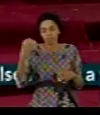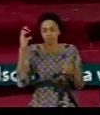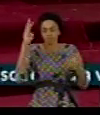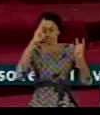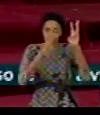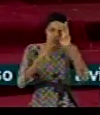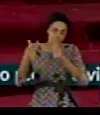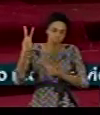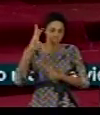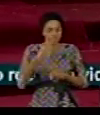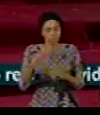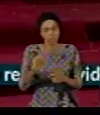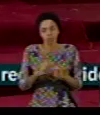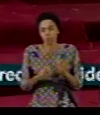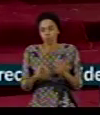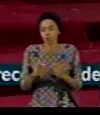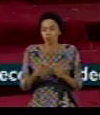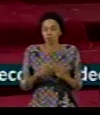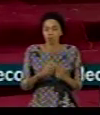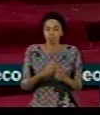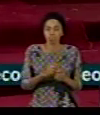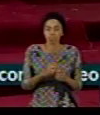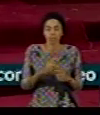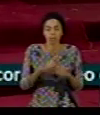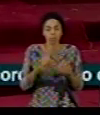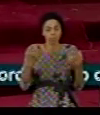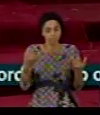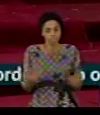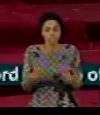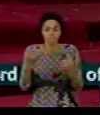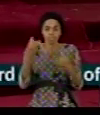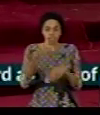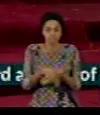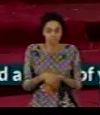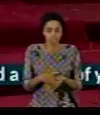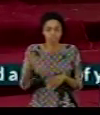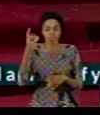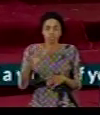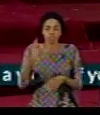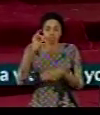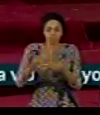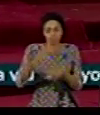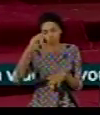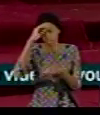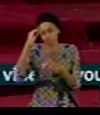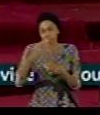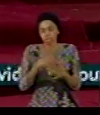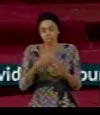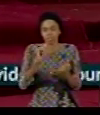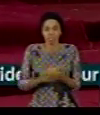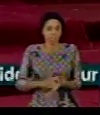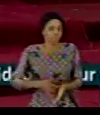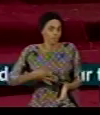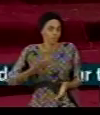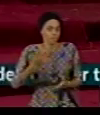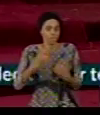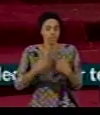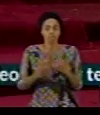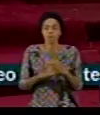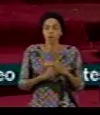this night, God touched her, and that sensation has gone. Praise the Lord. It will not come